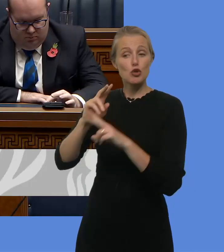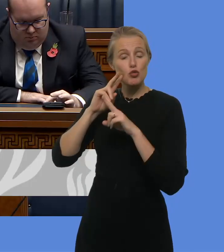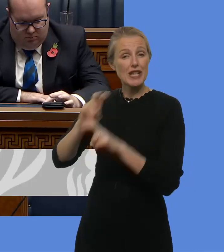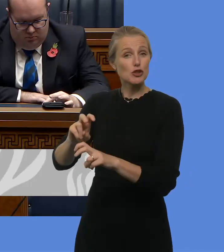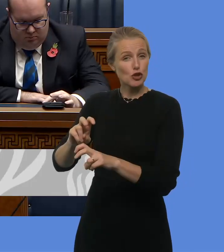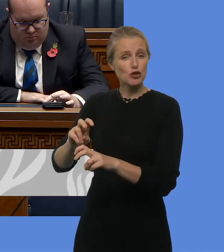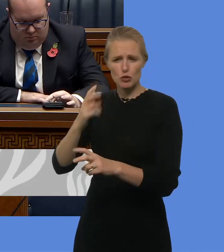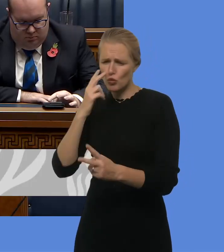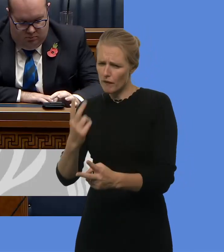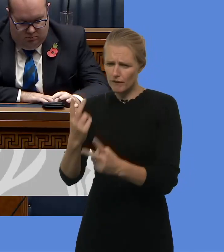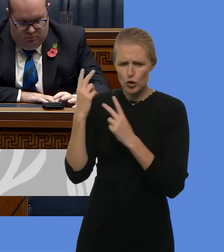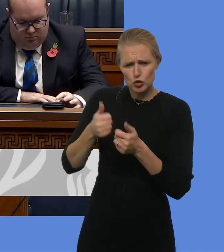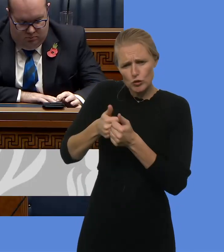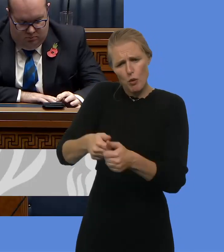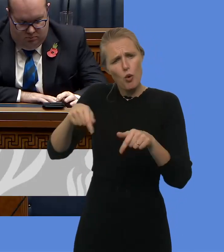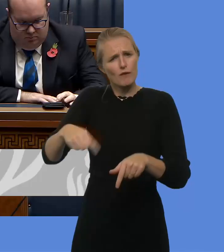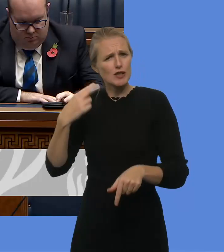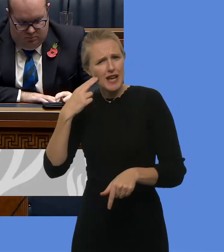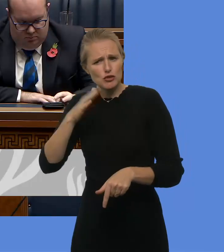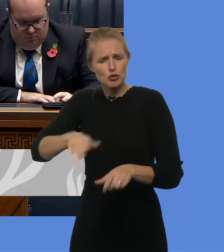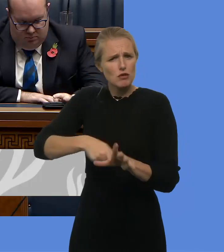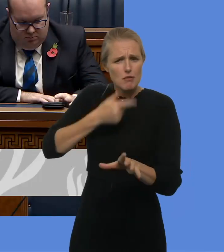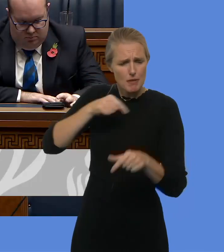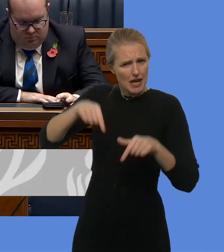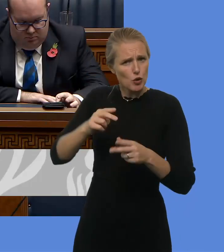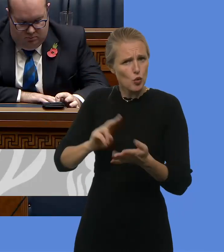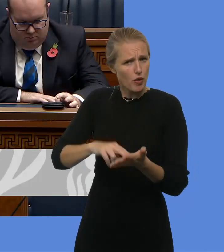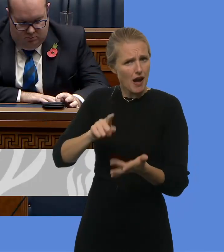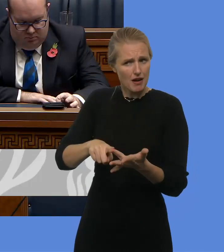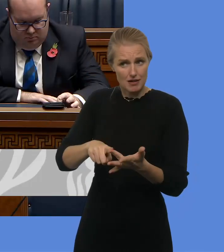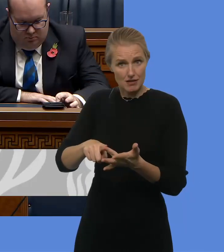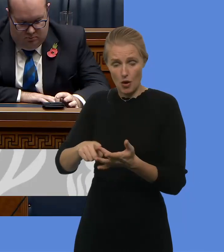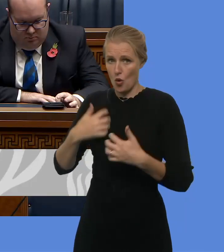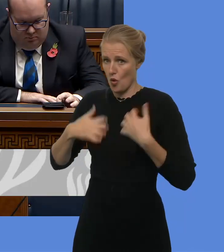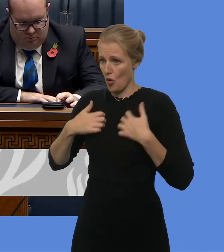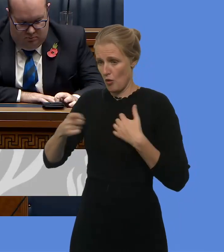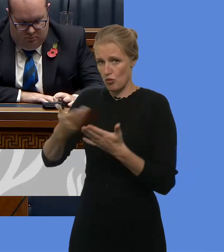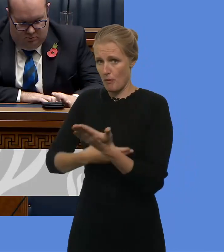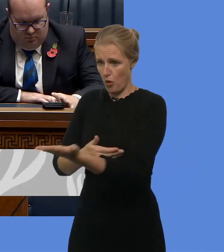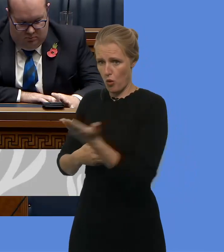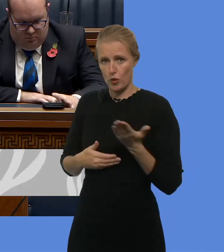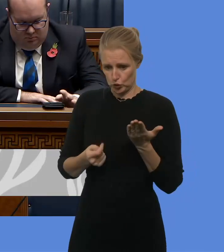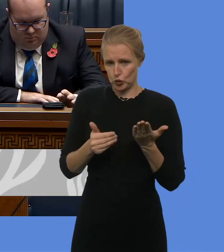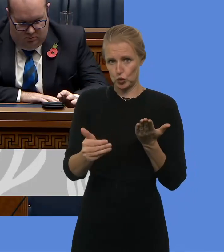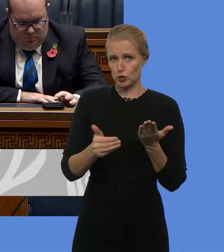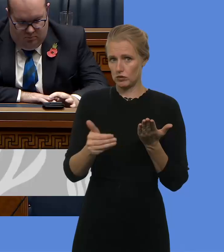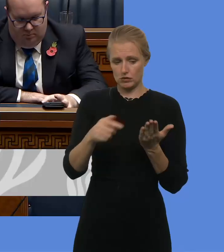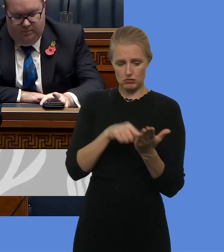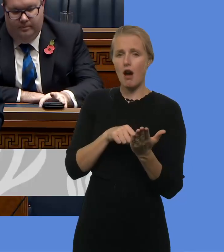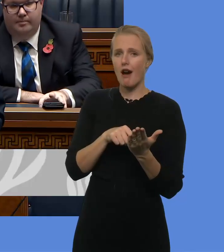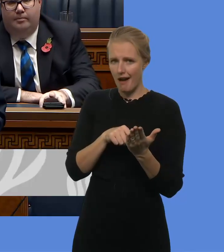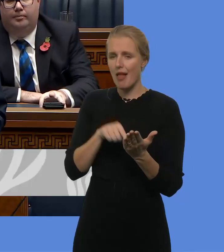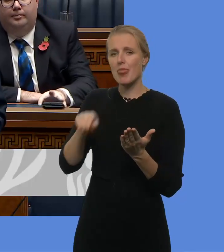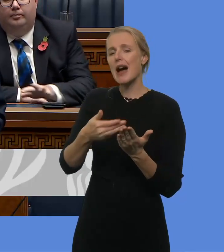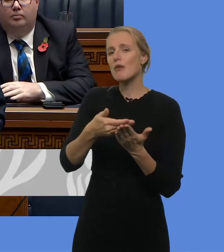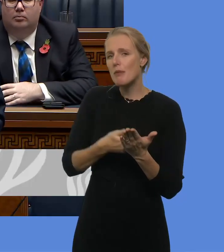support for deaf children and young people in Northern Ireland, and I look forward to receiving that report in the coming months, which will no doubt